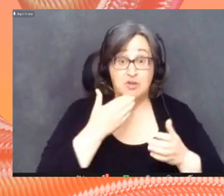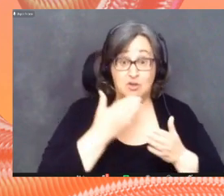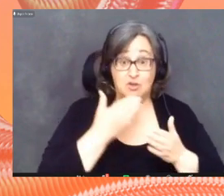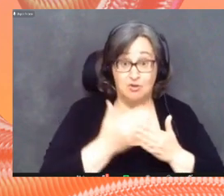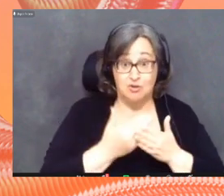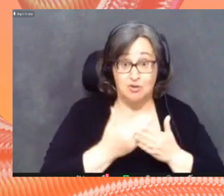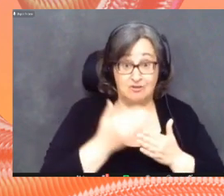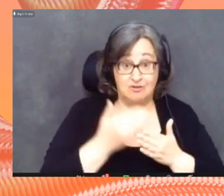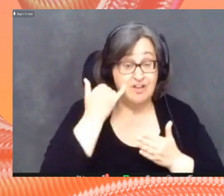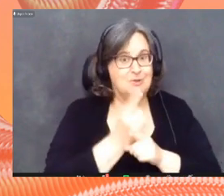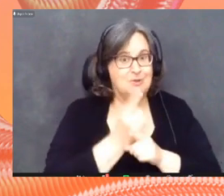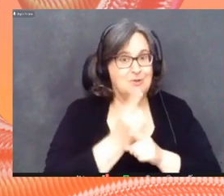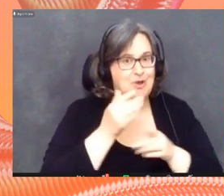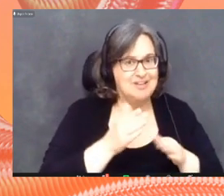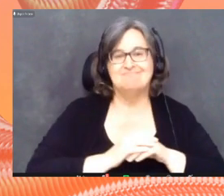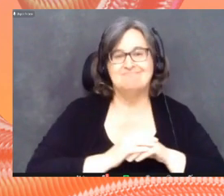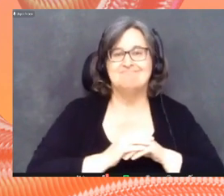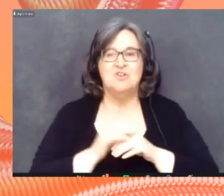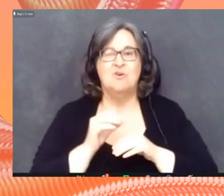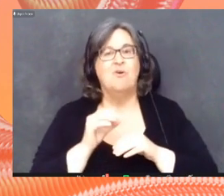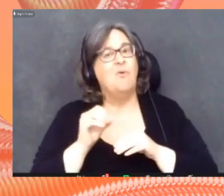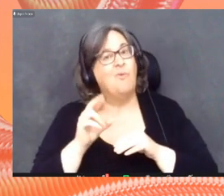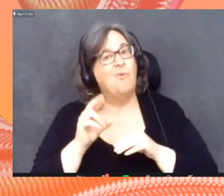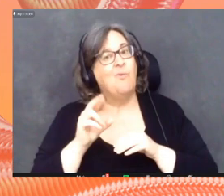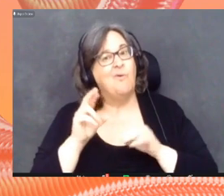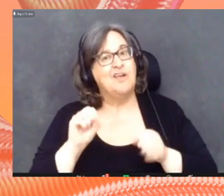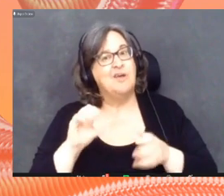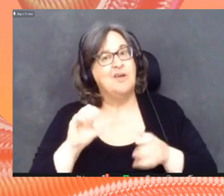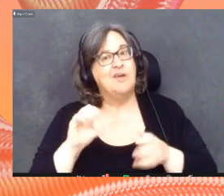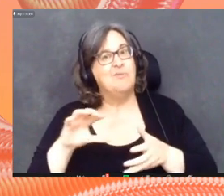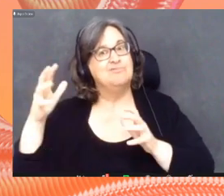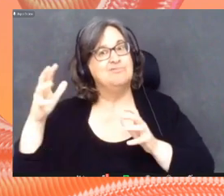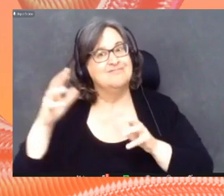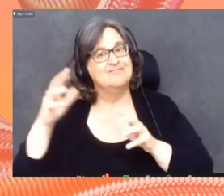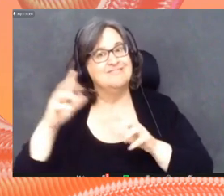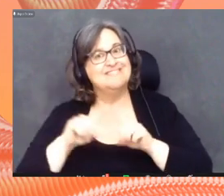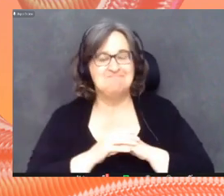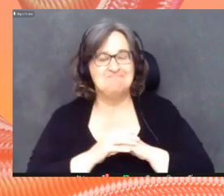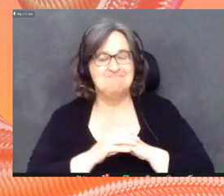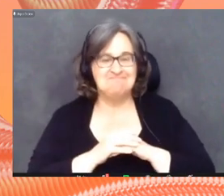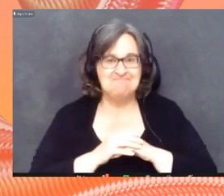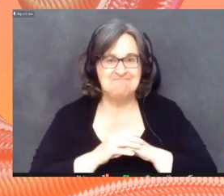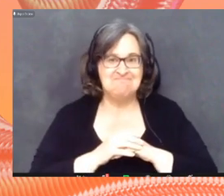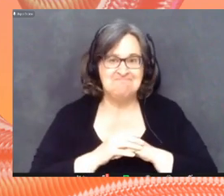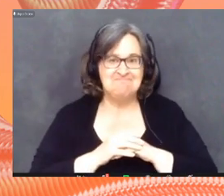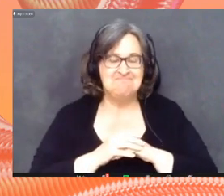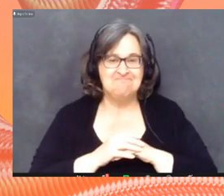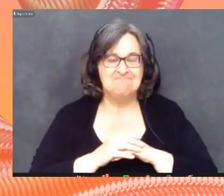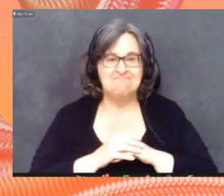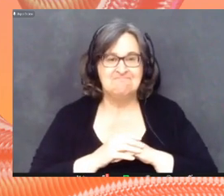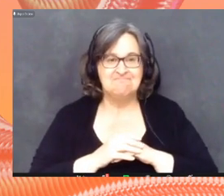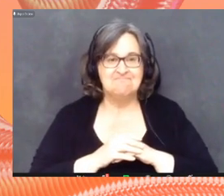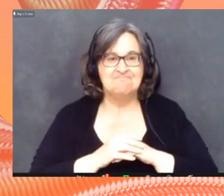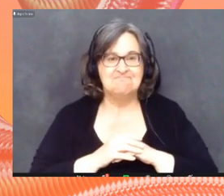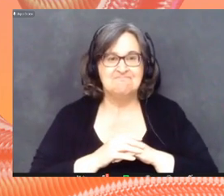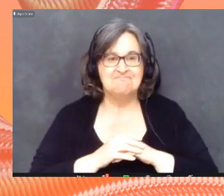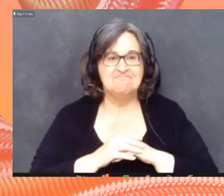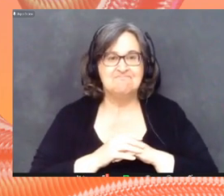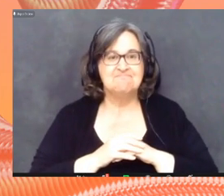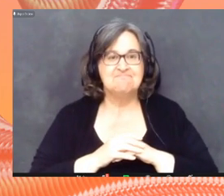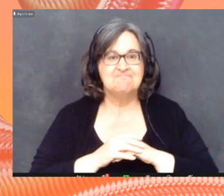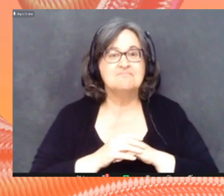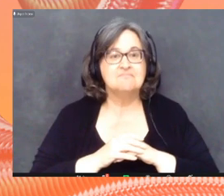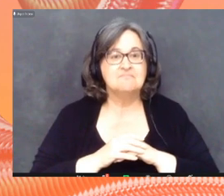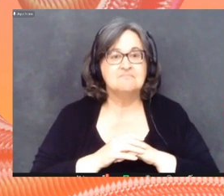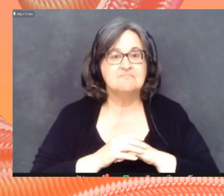way, or it could be disastrous if you use it in other ways. So there's definitely a theme. I think